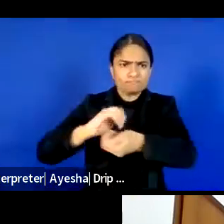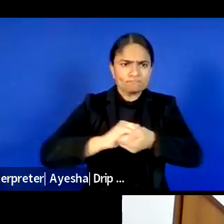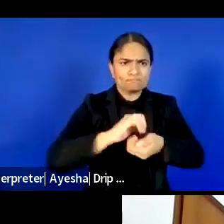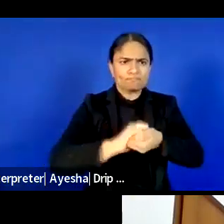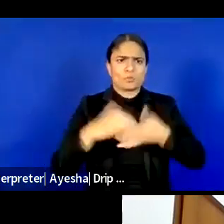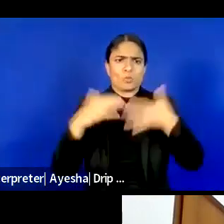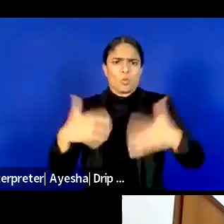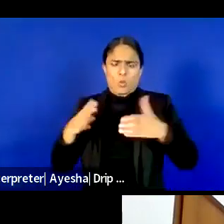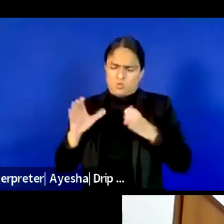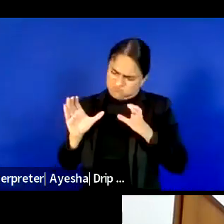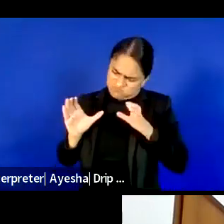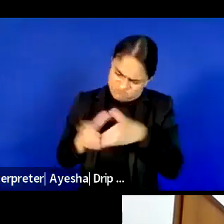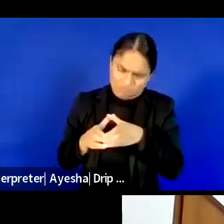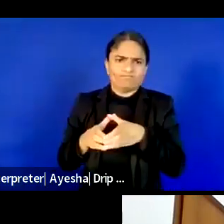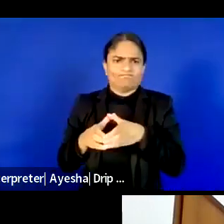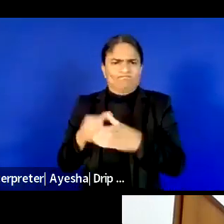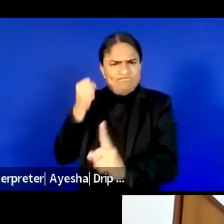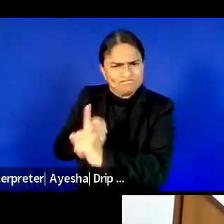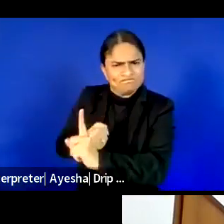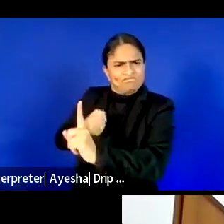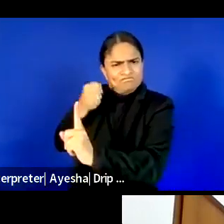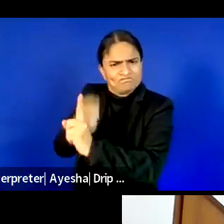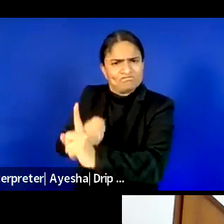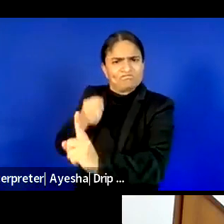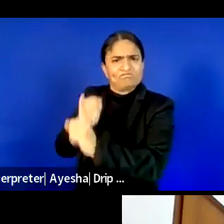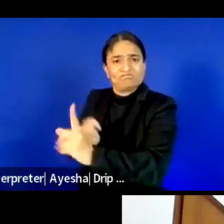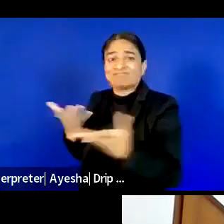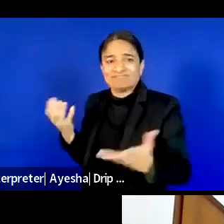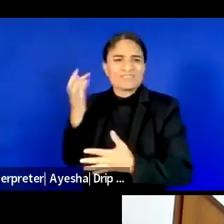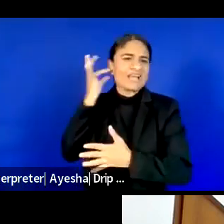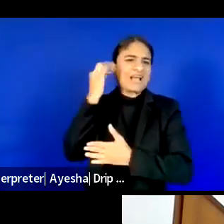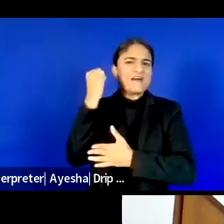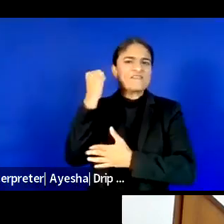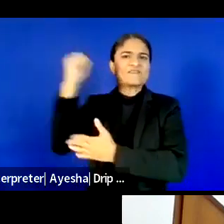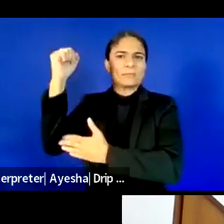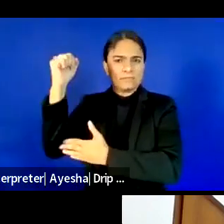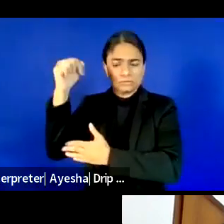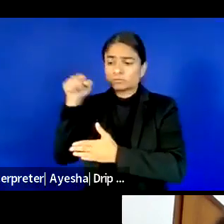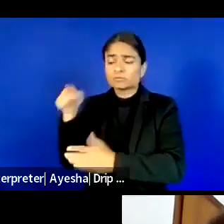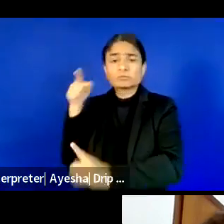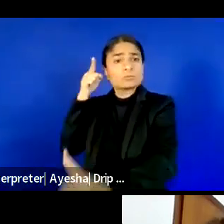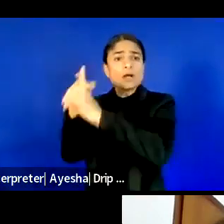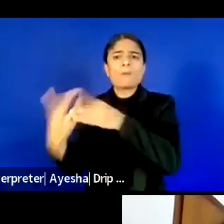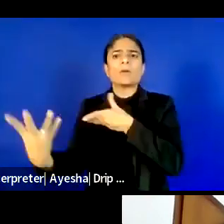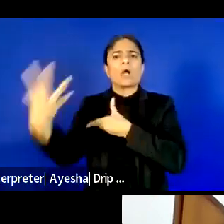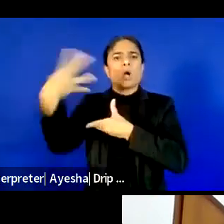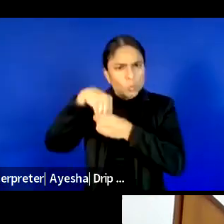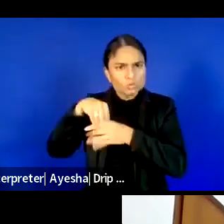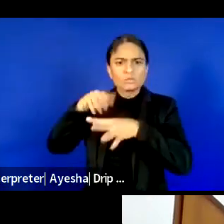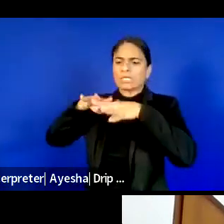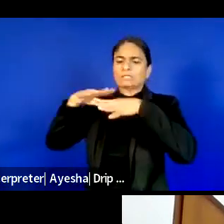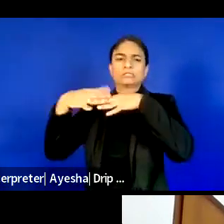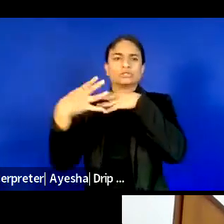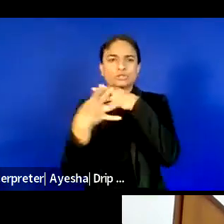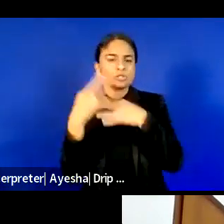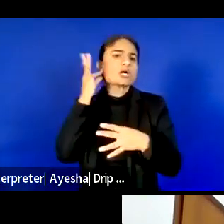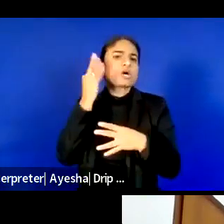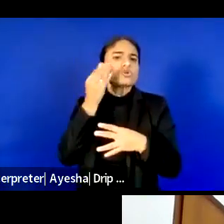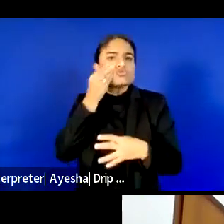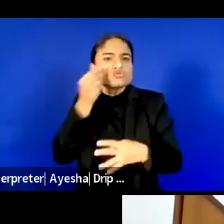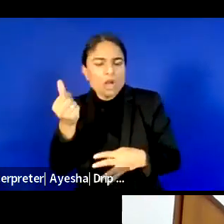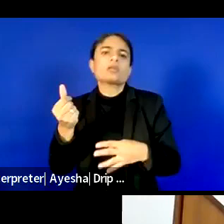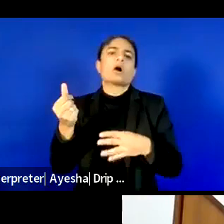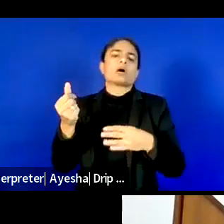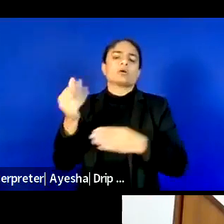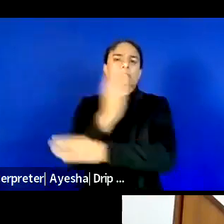and rights at the intersection of gender and disability. We'll then hear about an initiative of that group called the